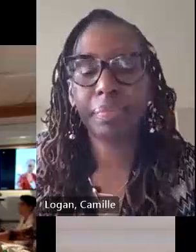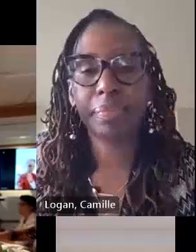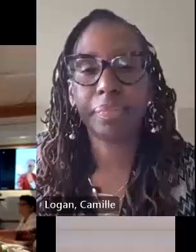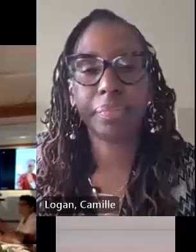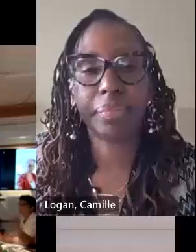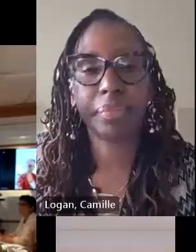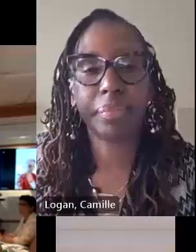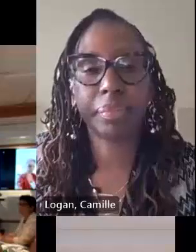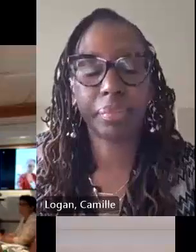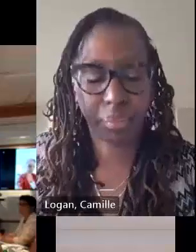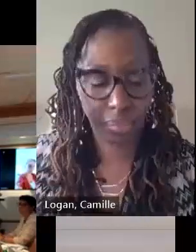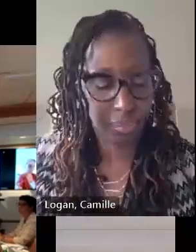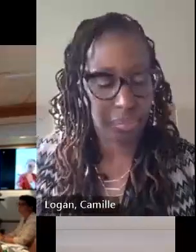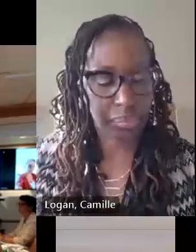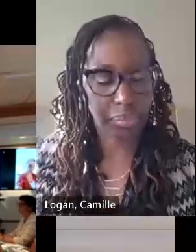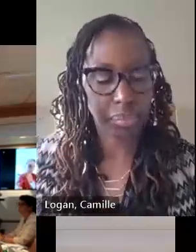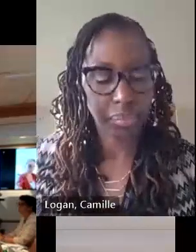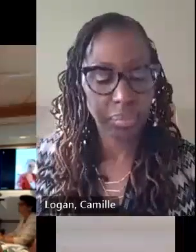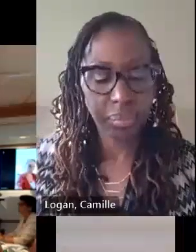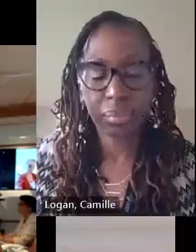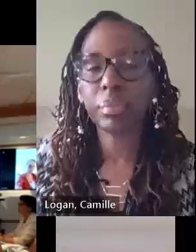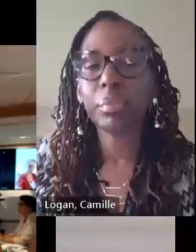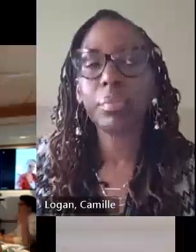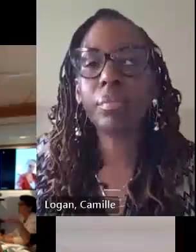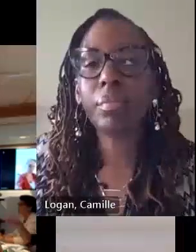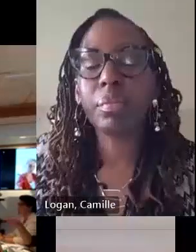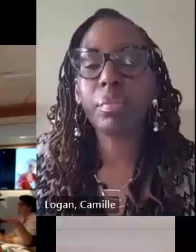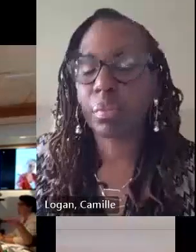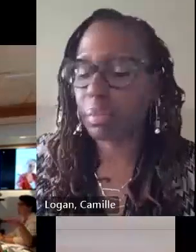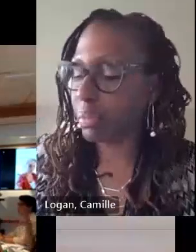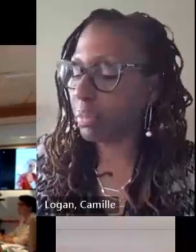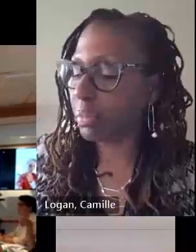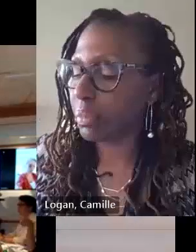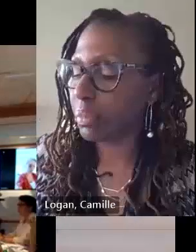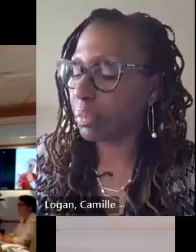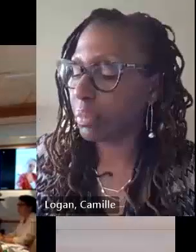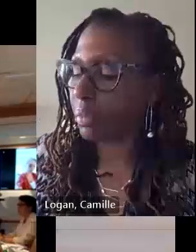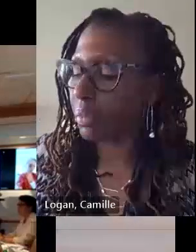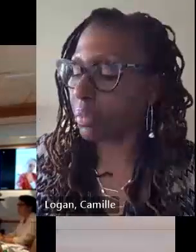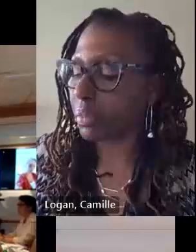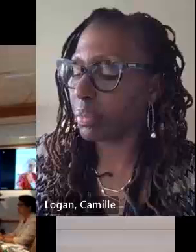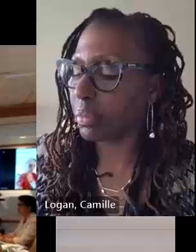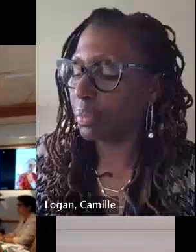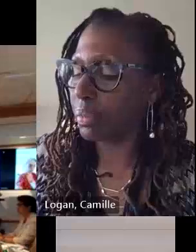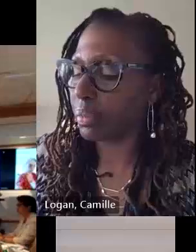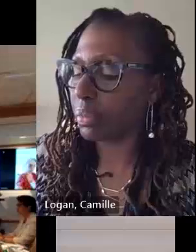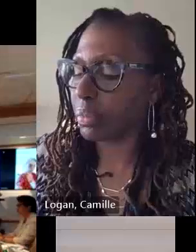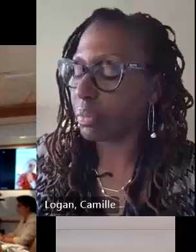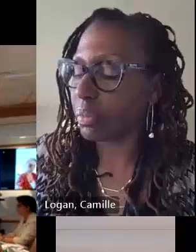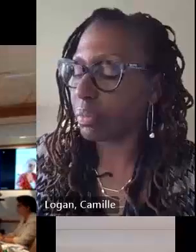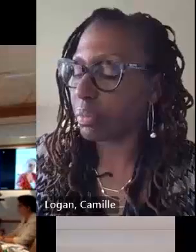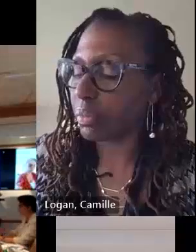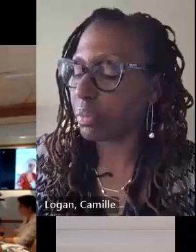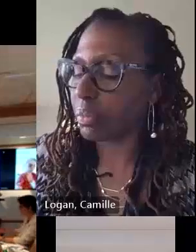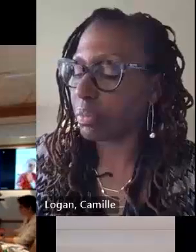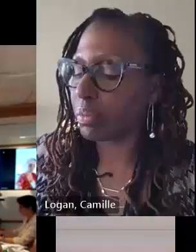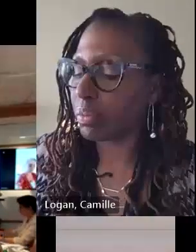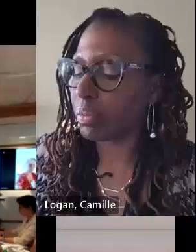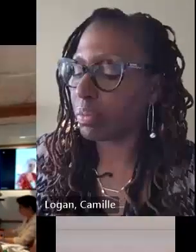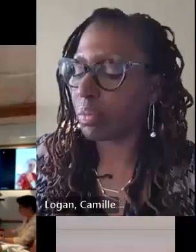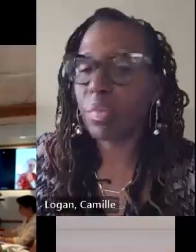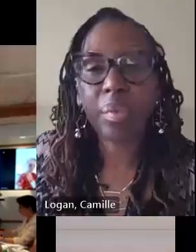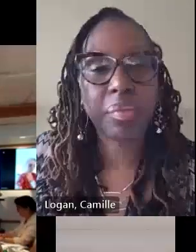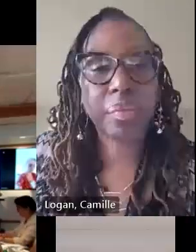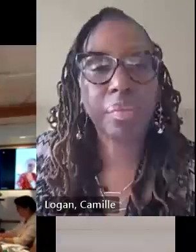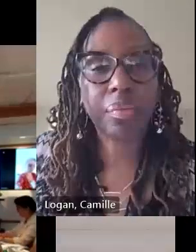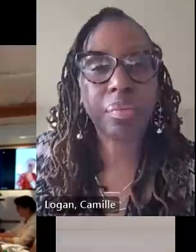Interesting. Davis. Okay, I think we can move on to our next. No, sorry, Pomoli,